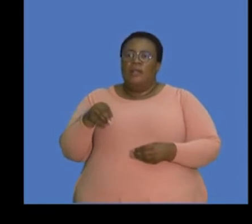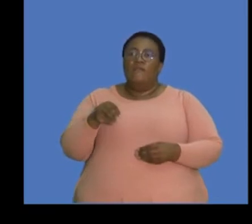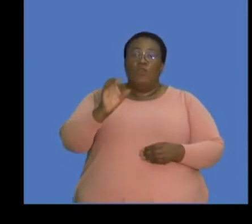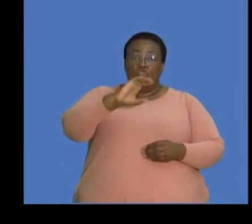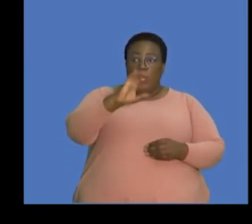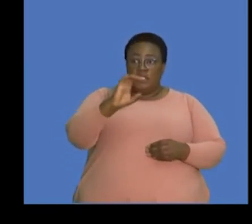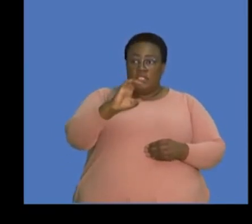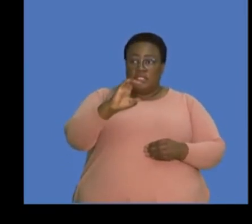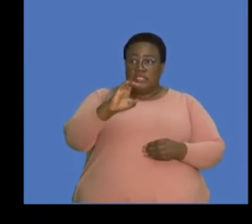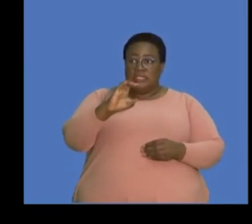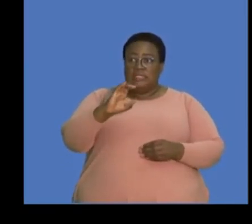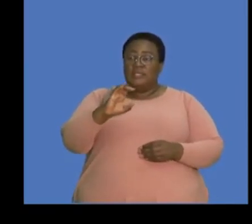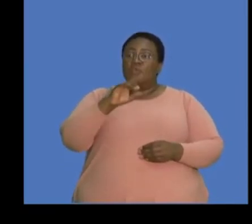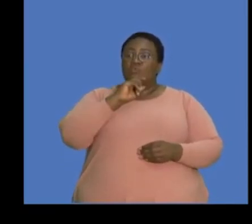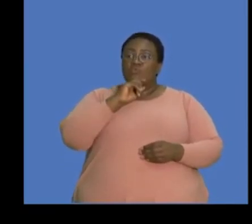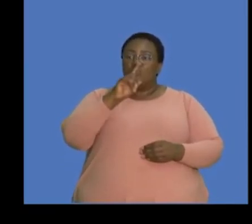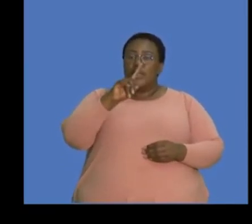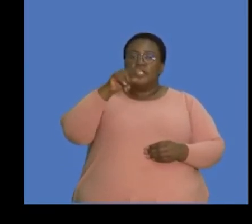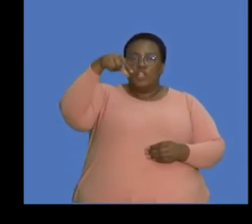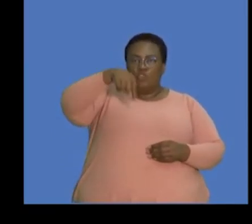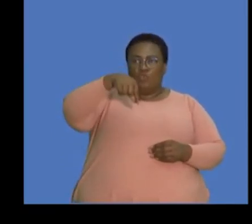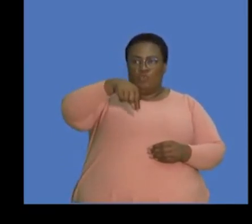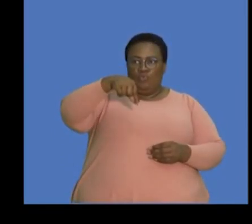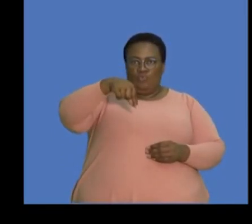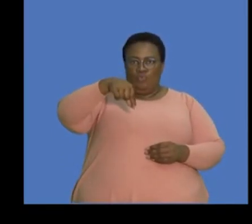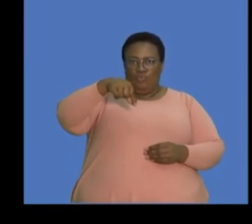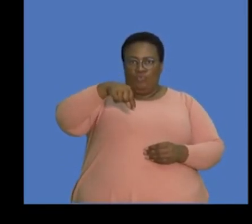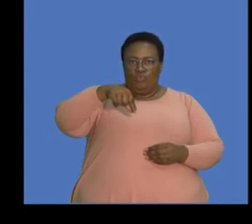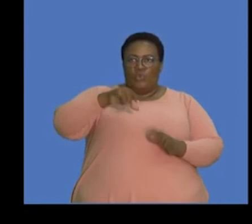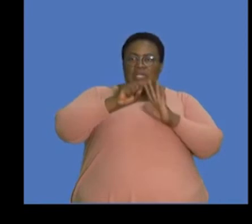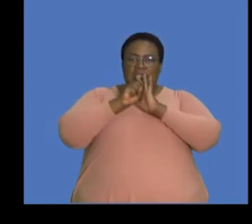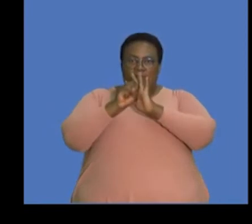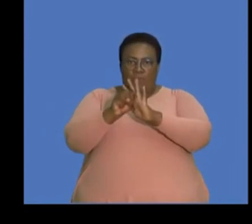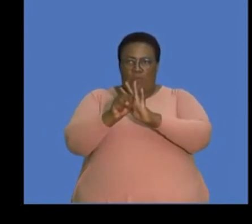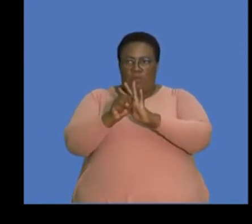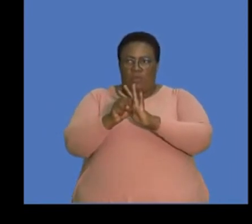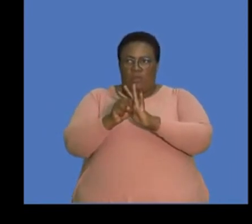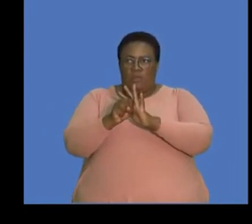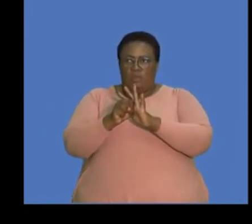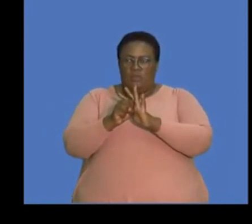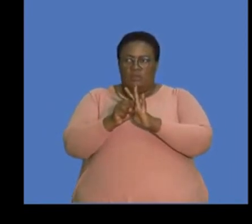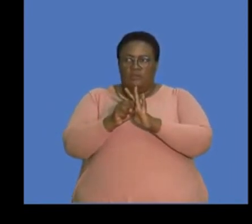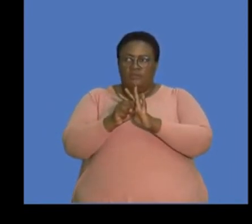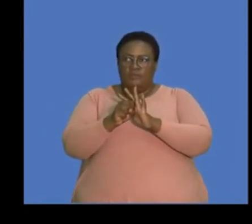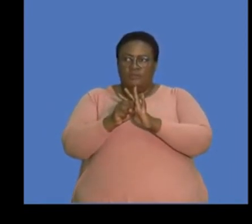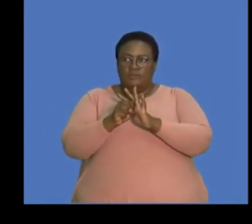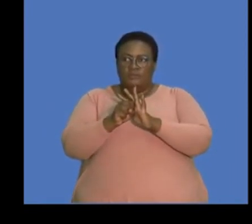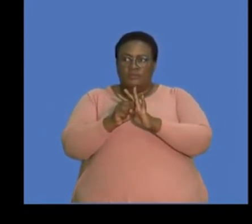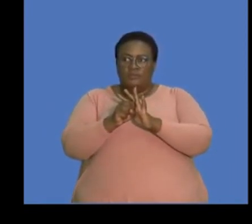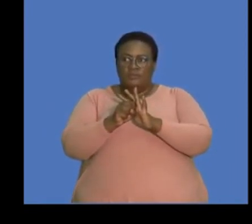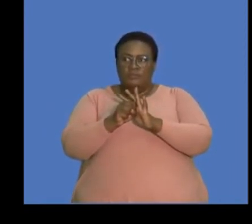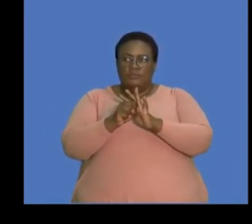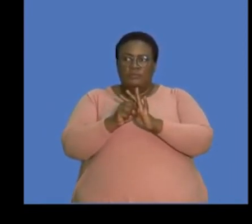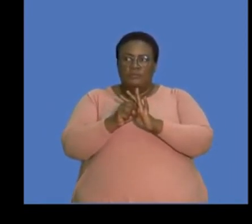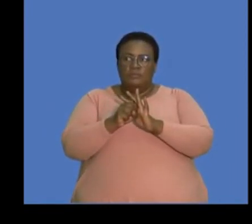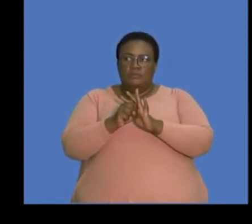charge is Q, that's very, very important. Charge is Q, that's the symbol. The unit is the coulomb, okay? So